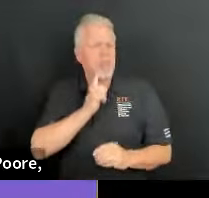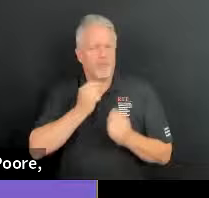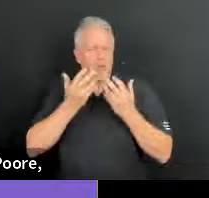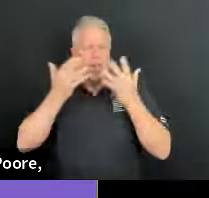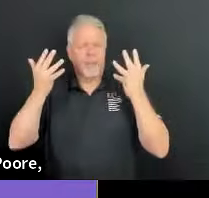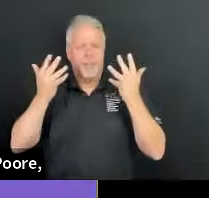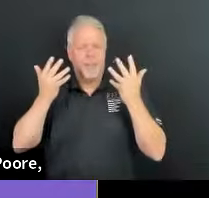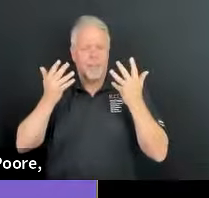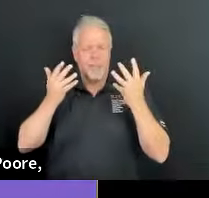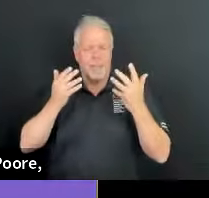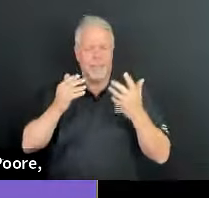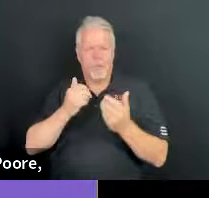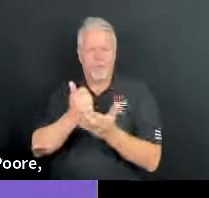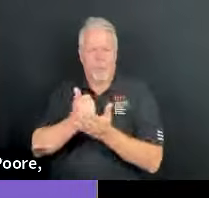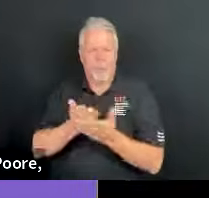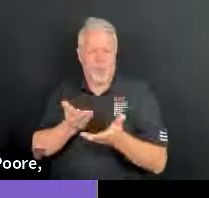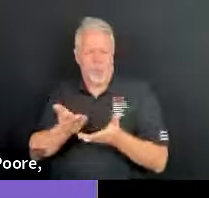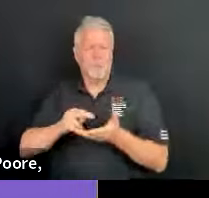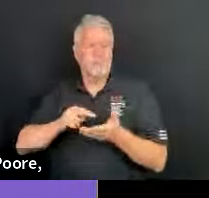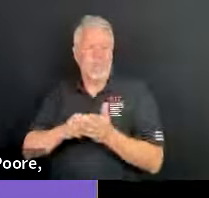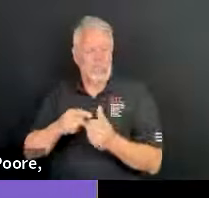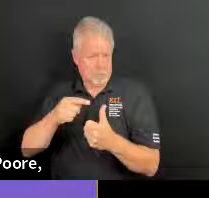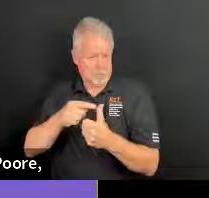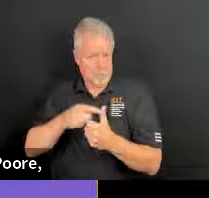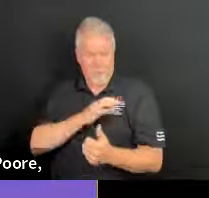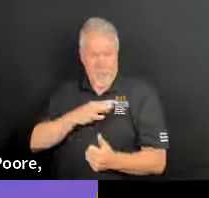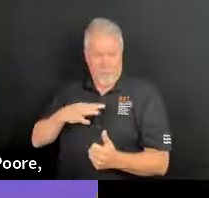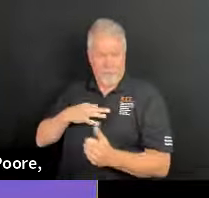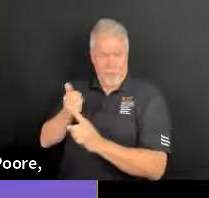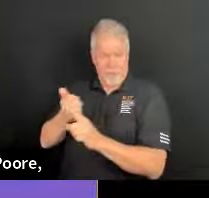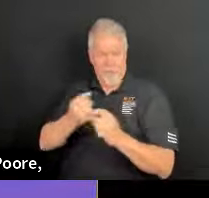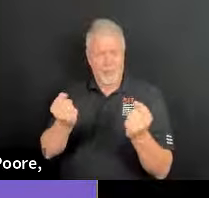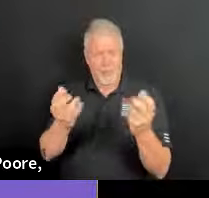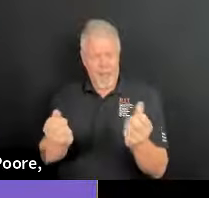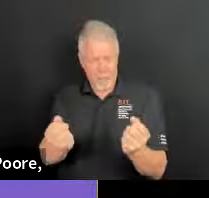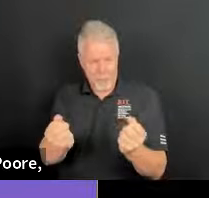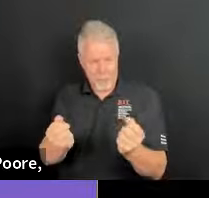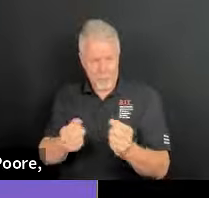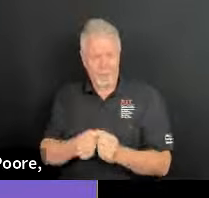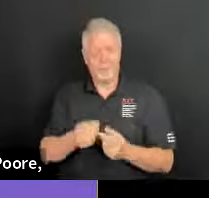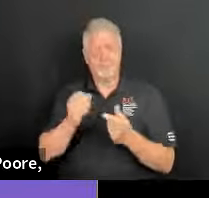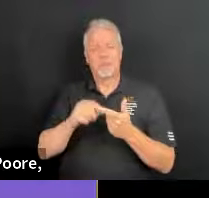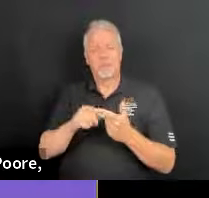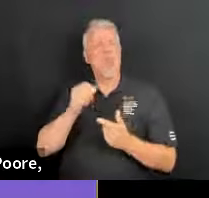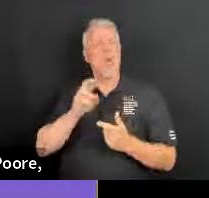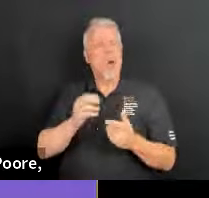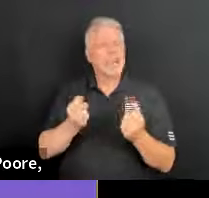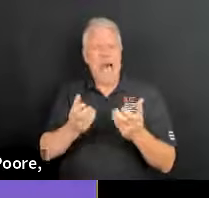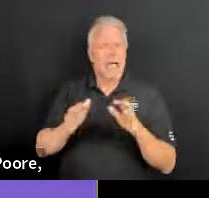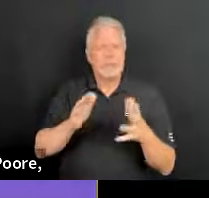deaf community that is able to provide the services that are needed for those individuals. They have staff who can